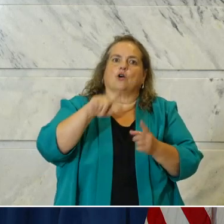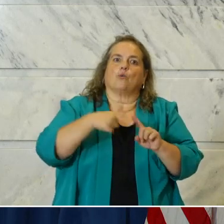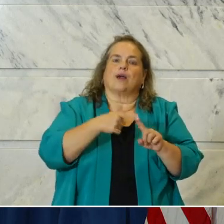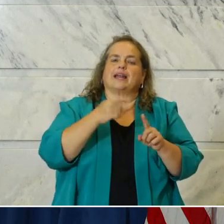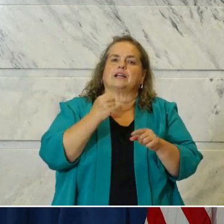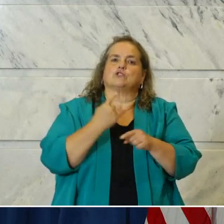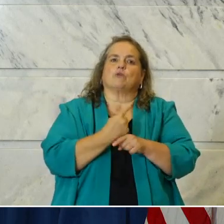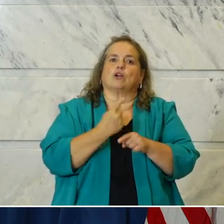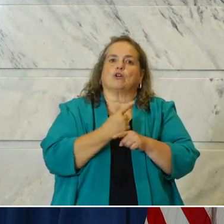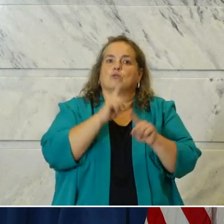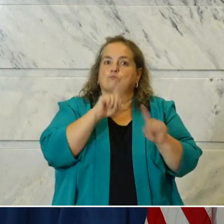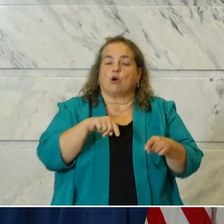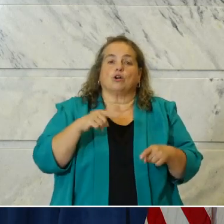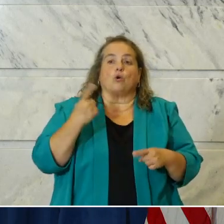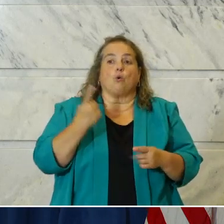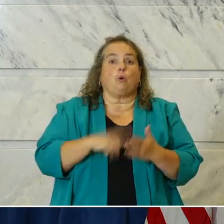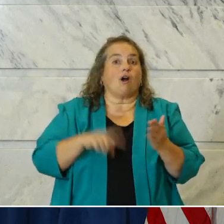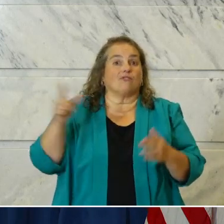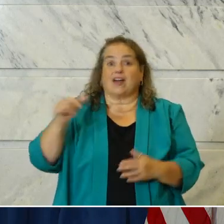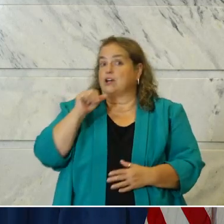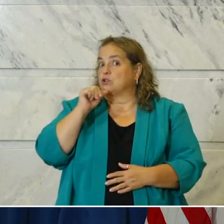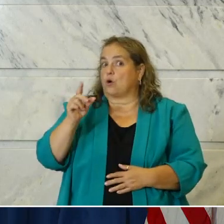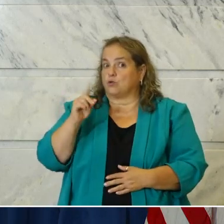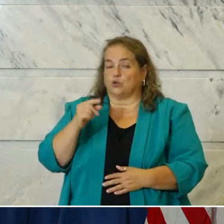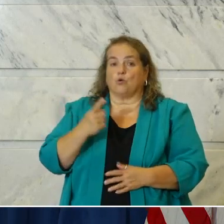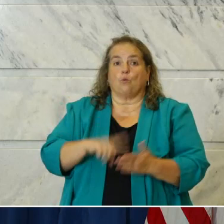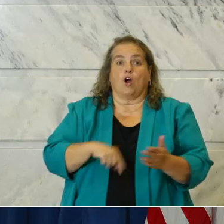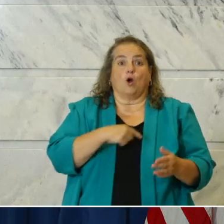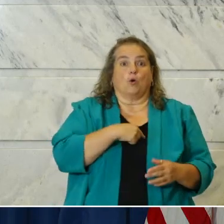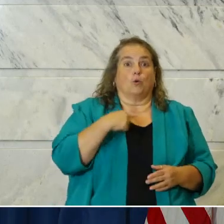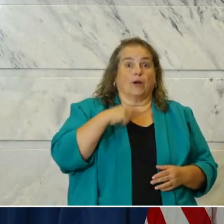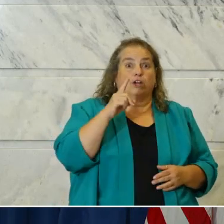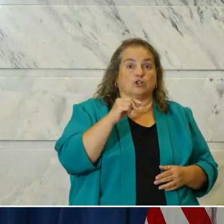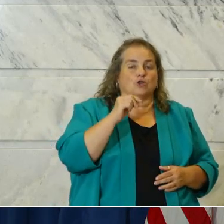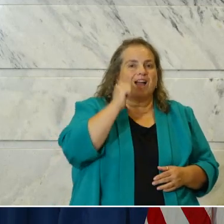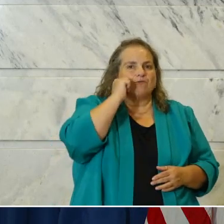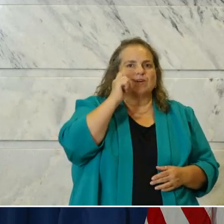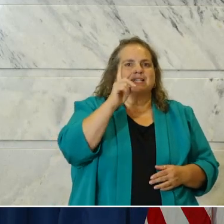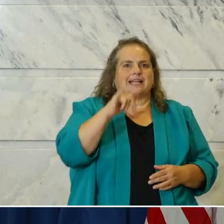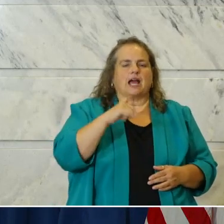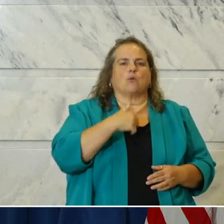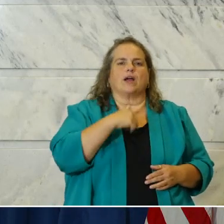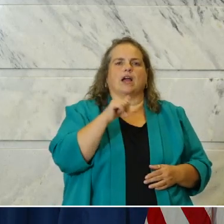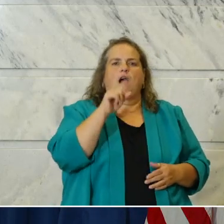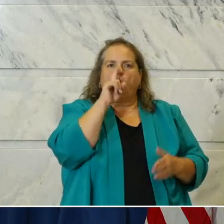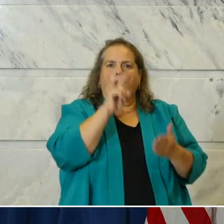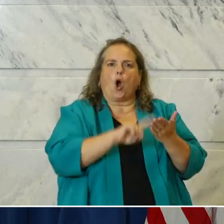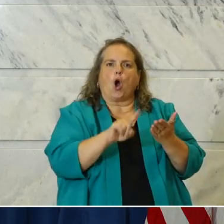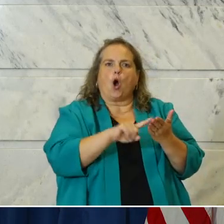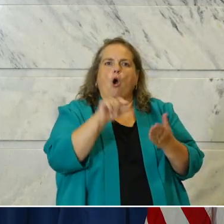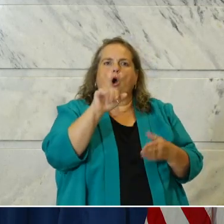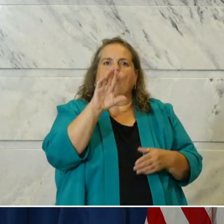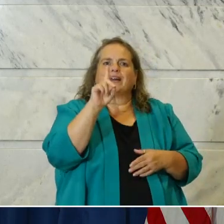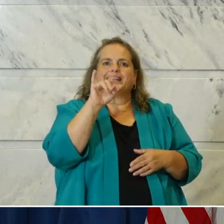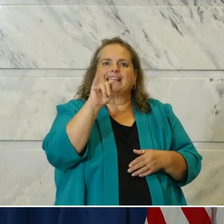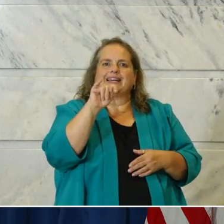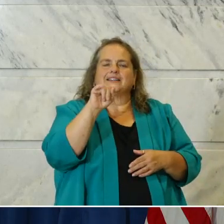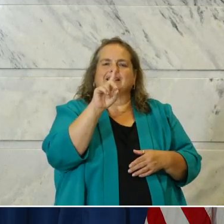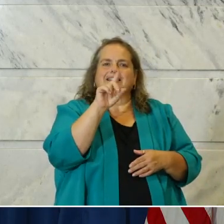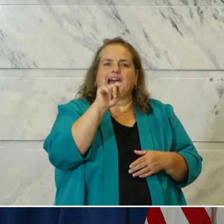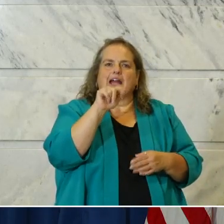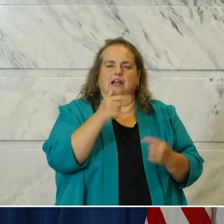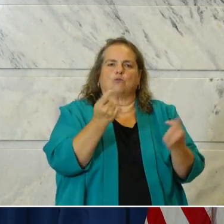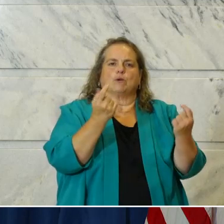do, which we do, is go back each day and each week and audit the data so that we remove duplicates.